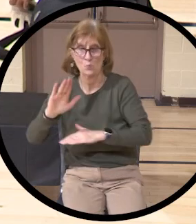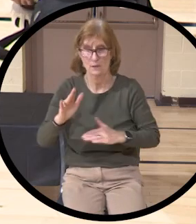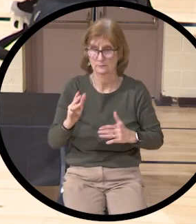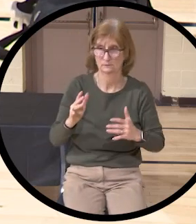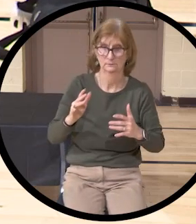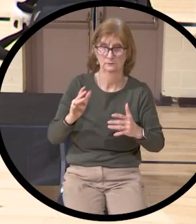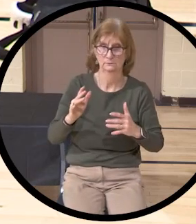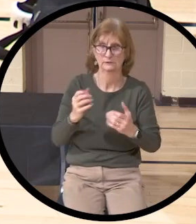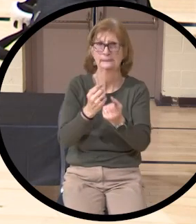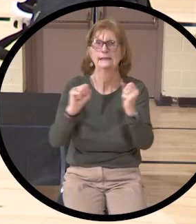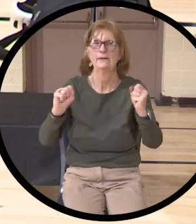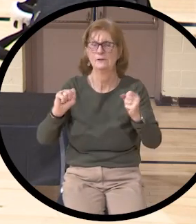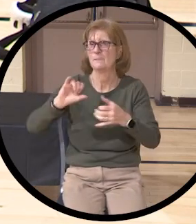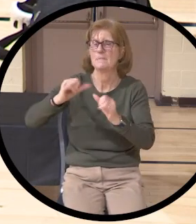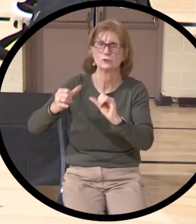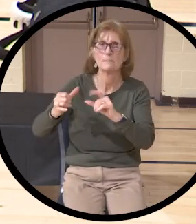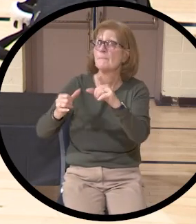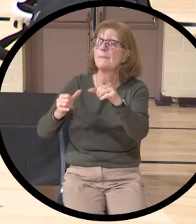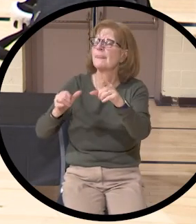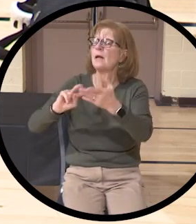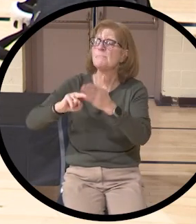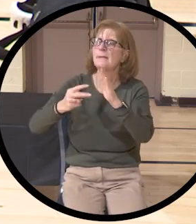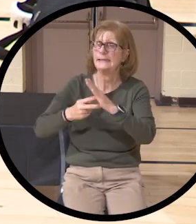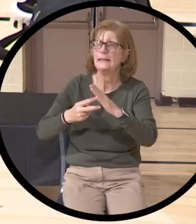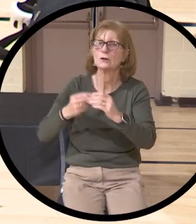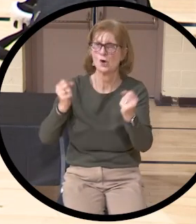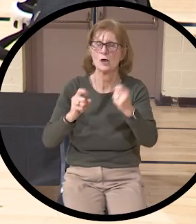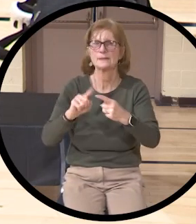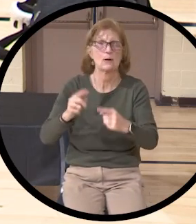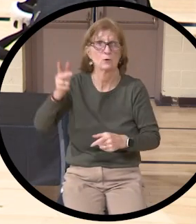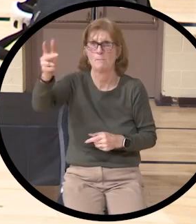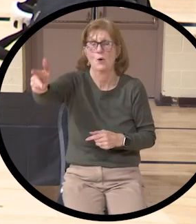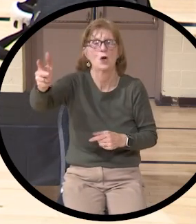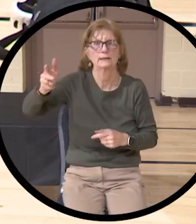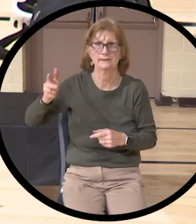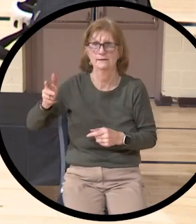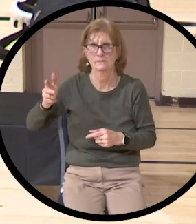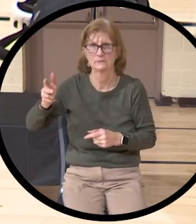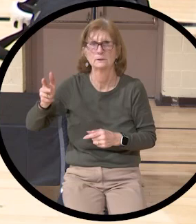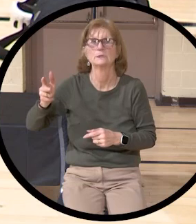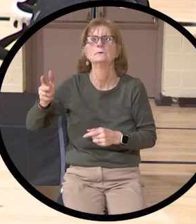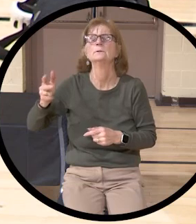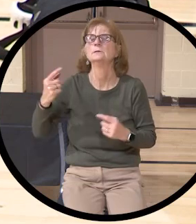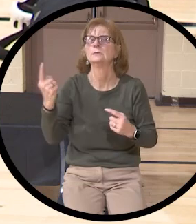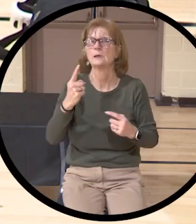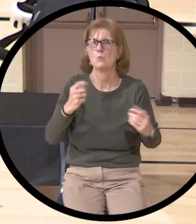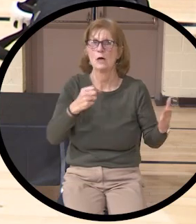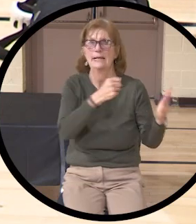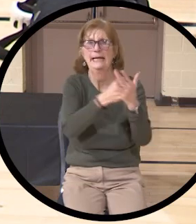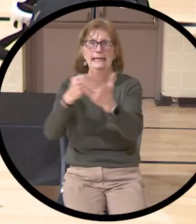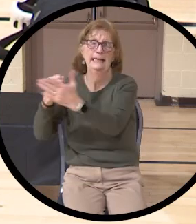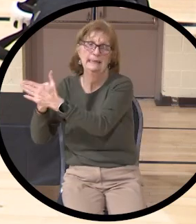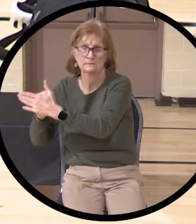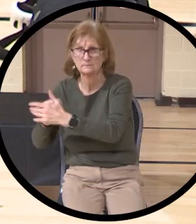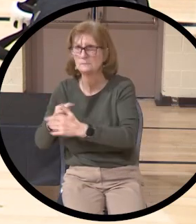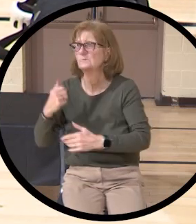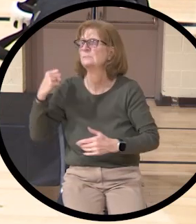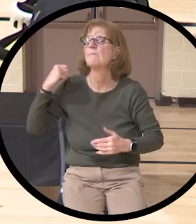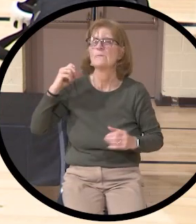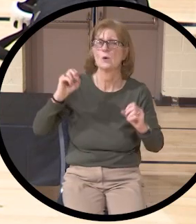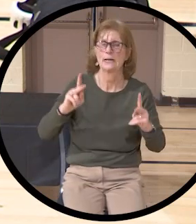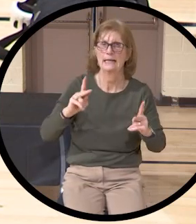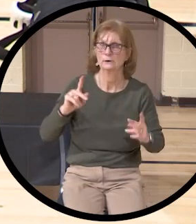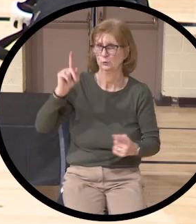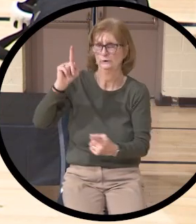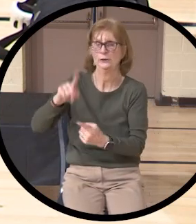future crashes? And I believe they mean of parked cars. Okay. Parked cars. Okay, so yeah, the question was about reducing crashes